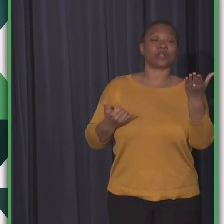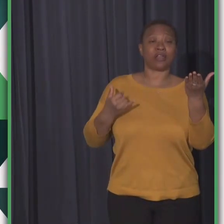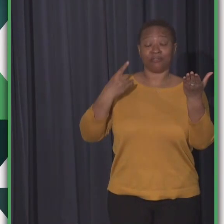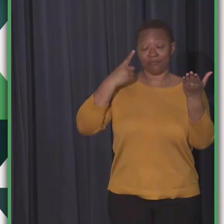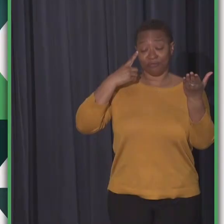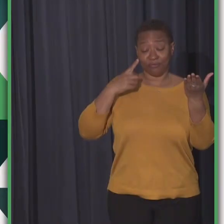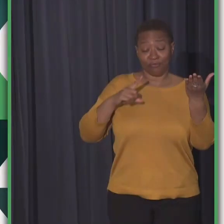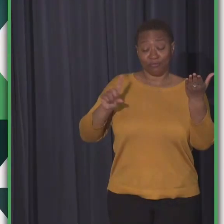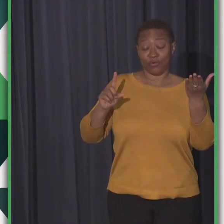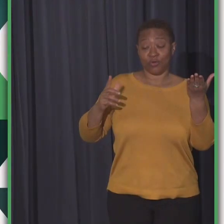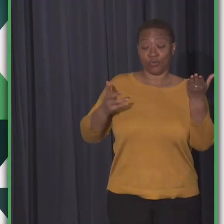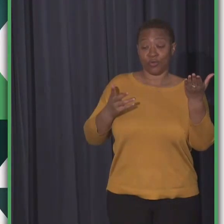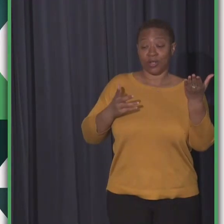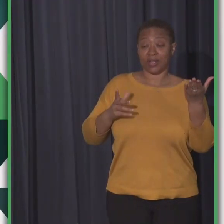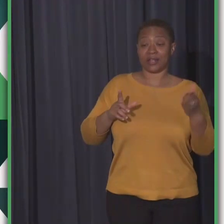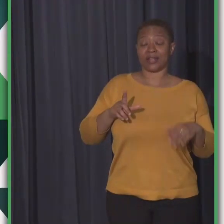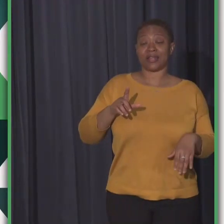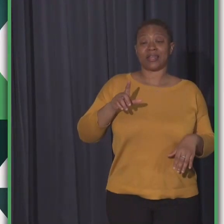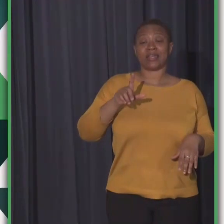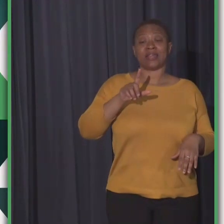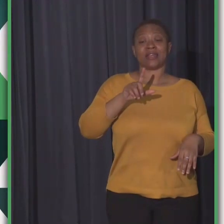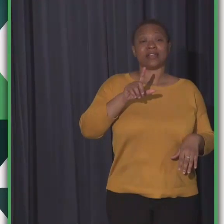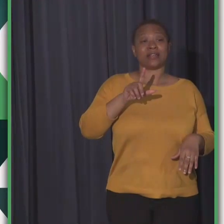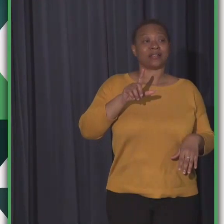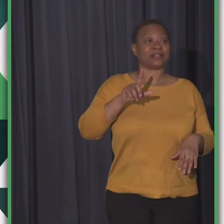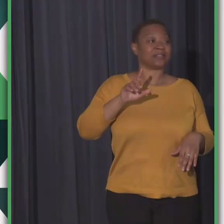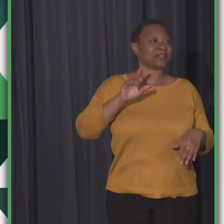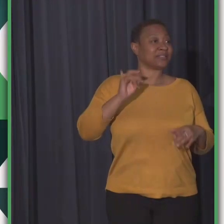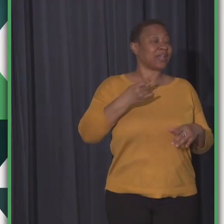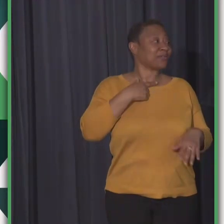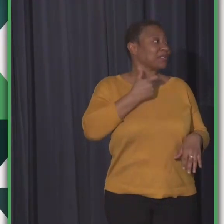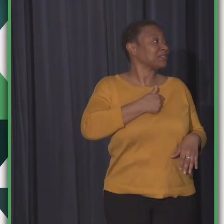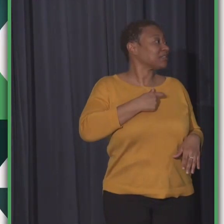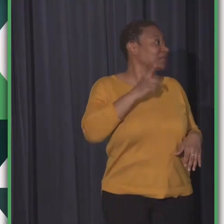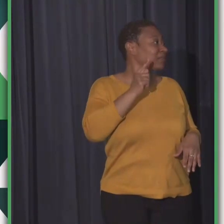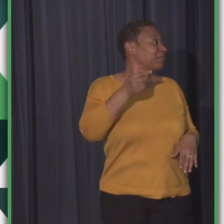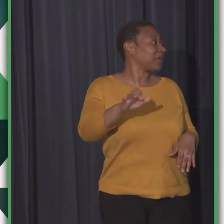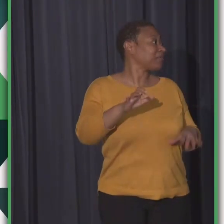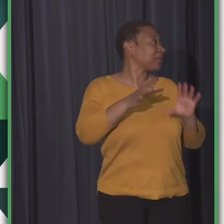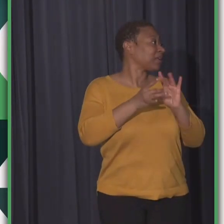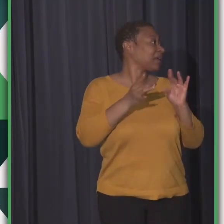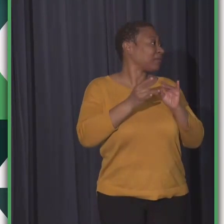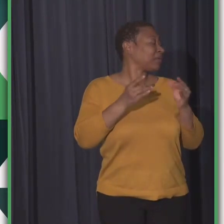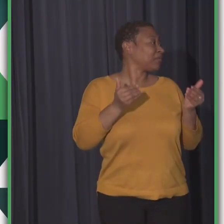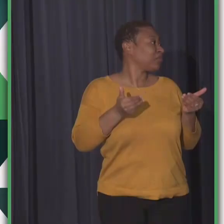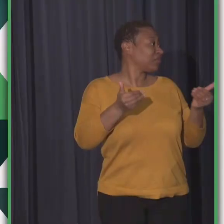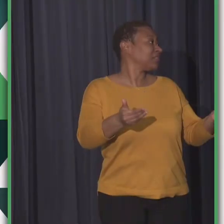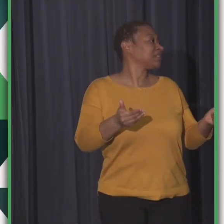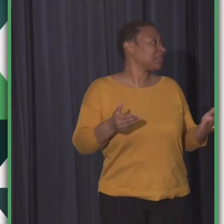for line items 7 and 8. Burton, we're still in public comment. Move this along. Thank you.